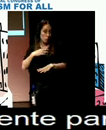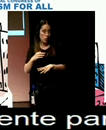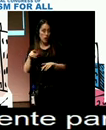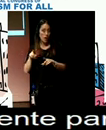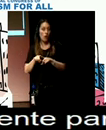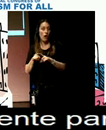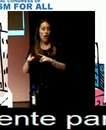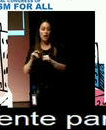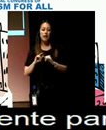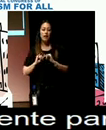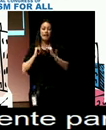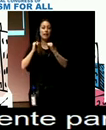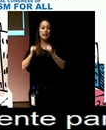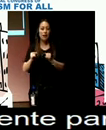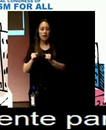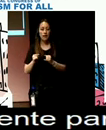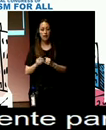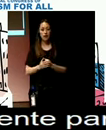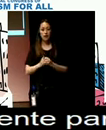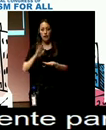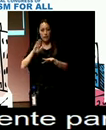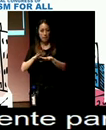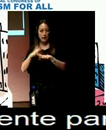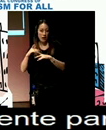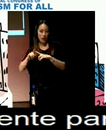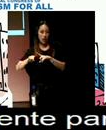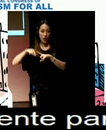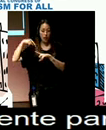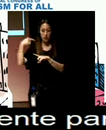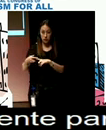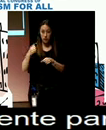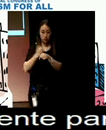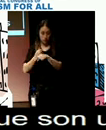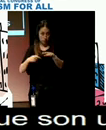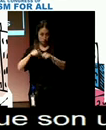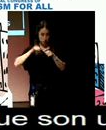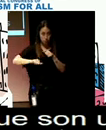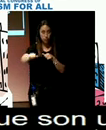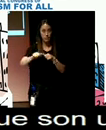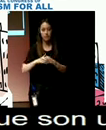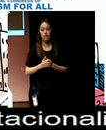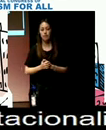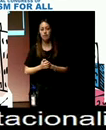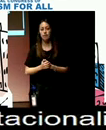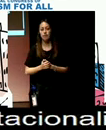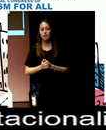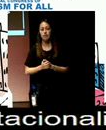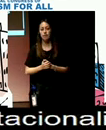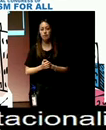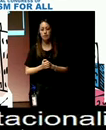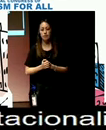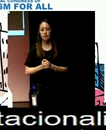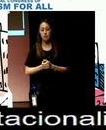practices of travel, as well as they are the key assets to promoting and